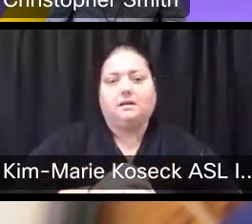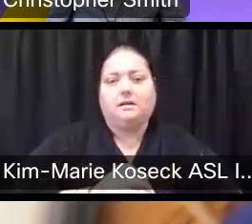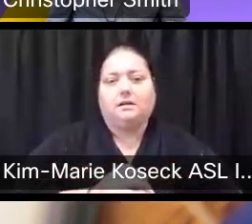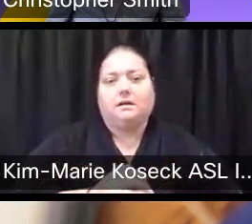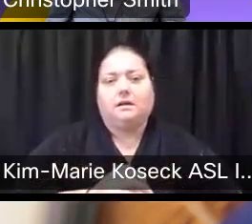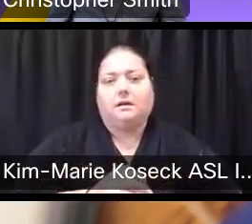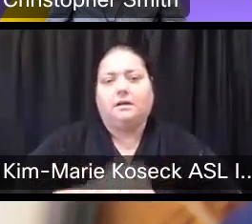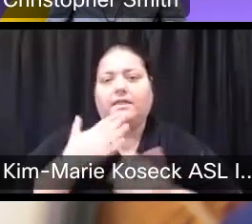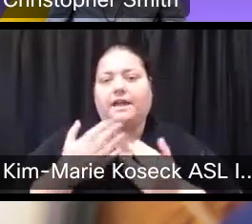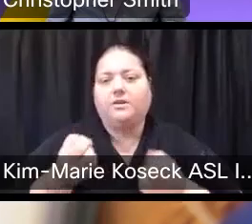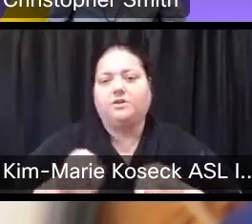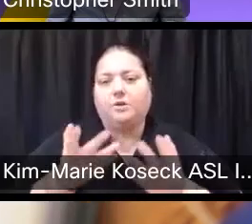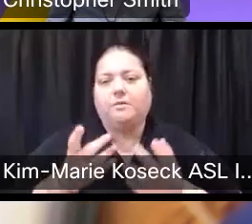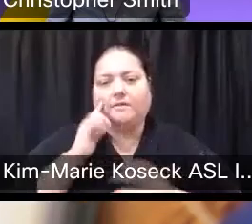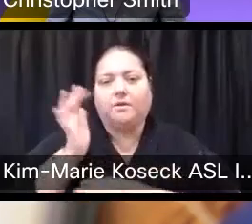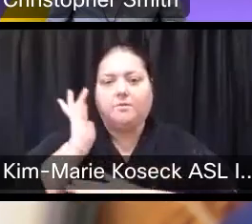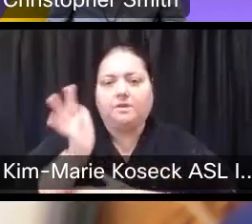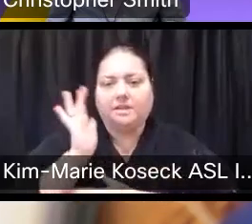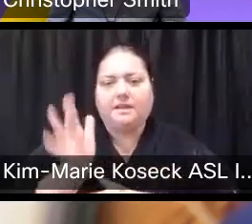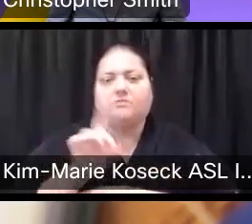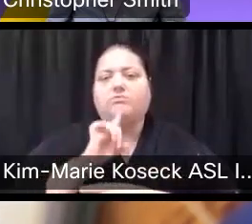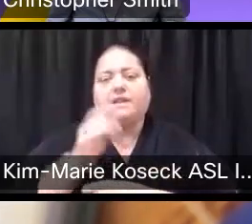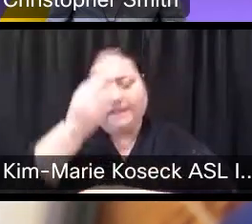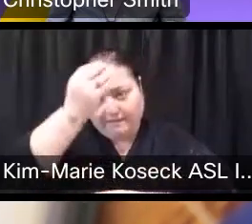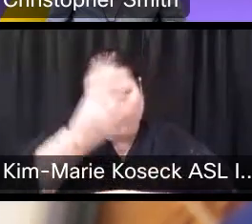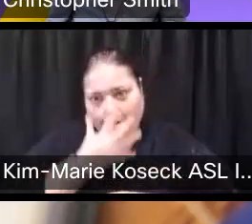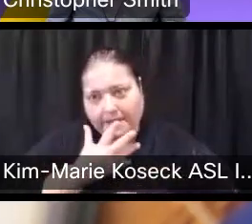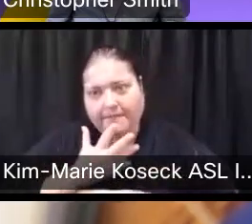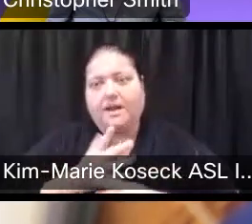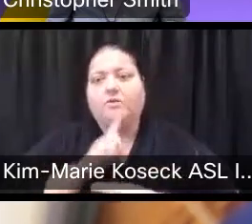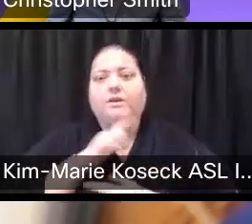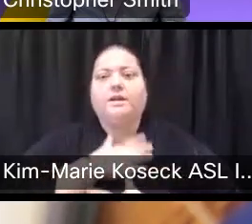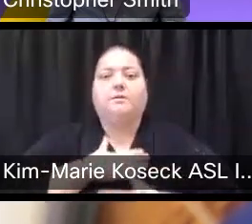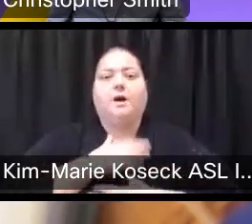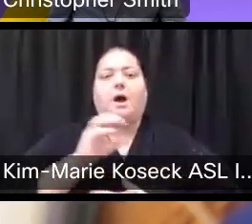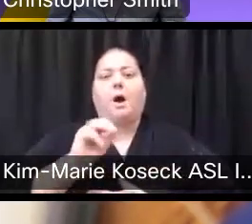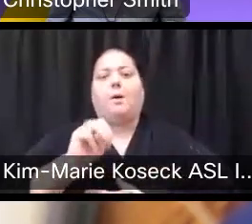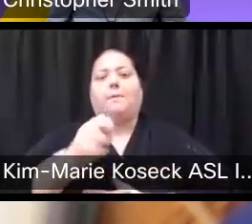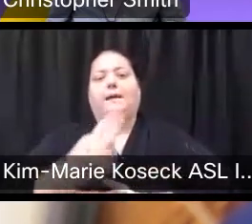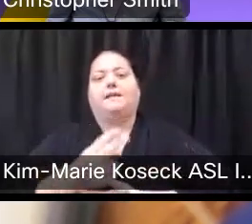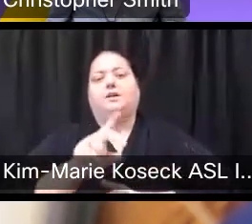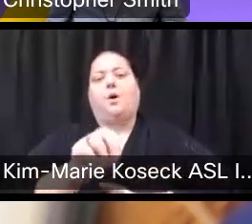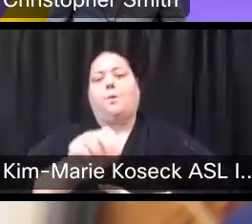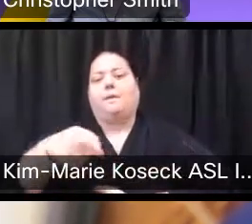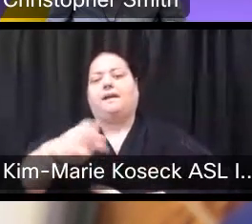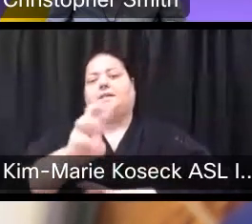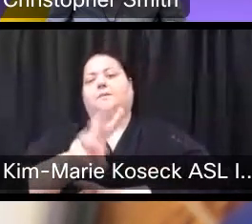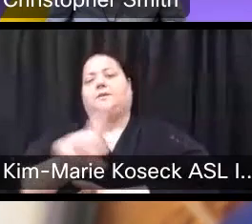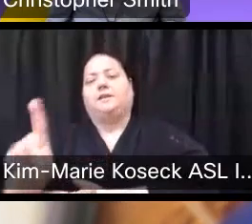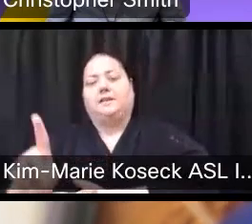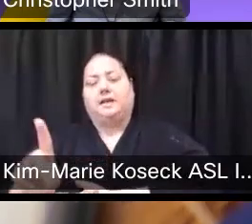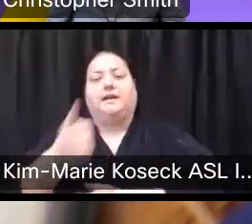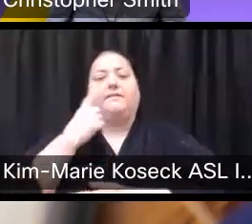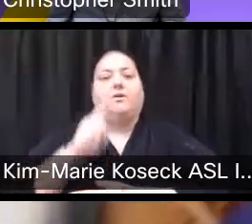Yes, thank you so much for the presentation. Very informative, and appreciate OMH and OPWD's efforts to expand services for